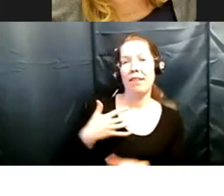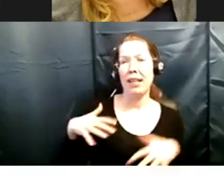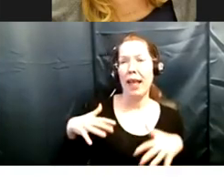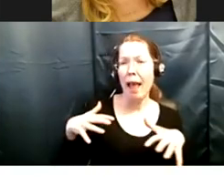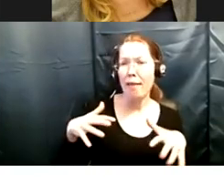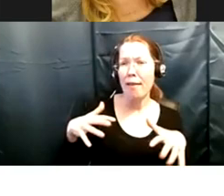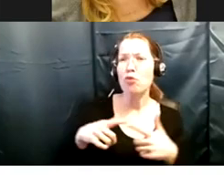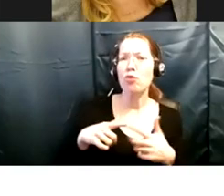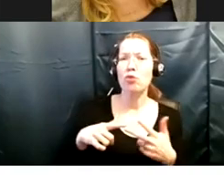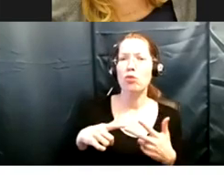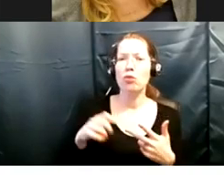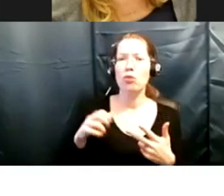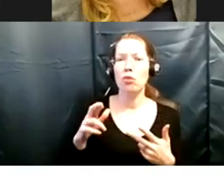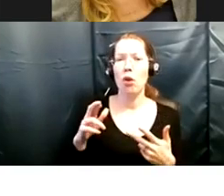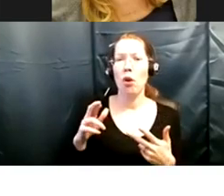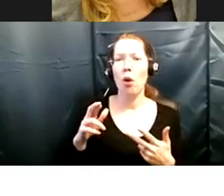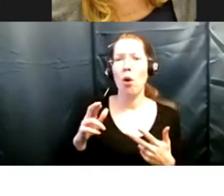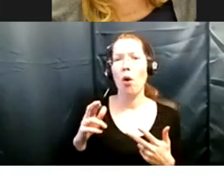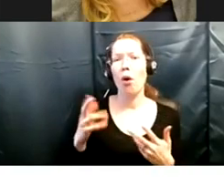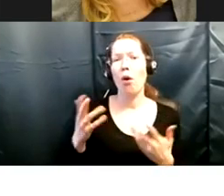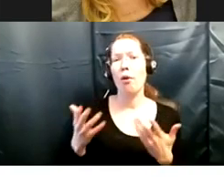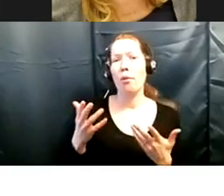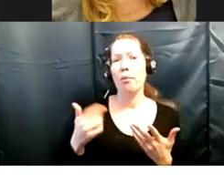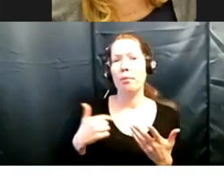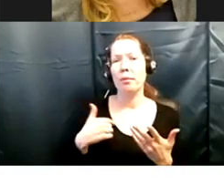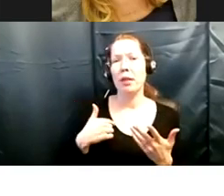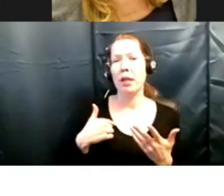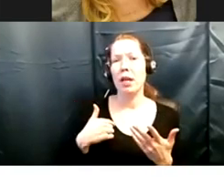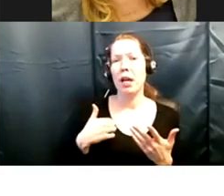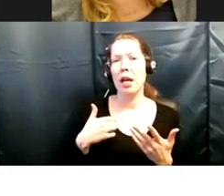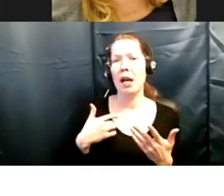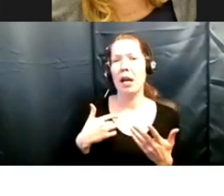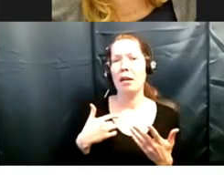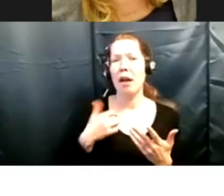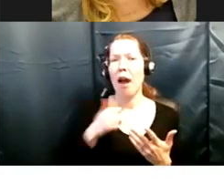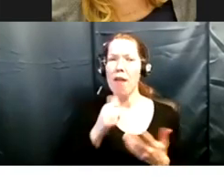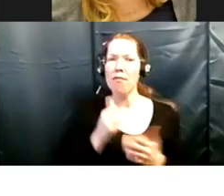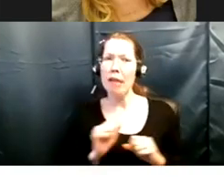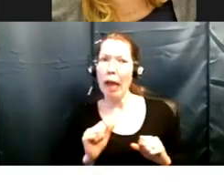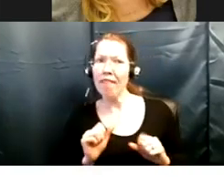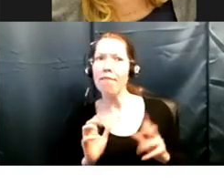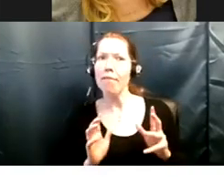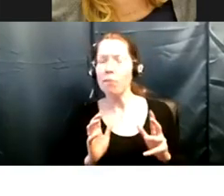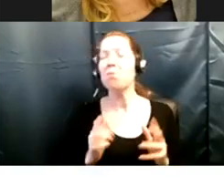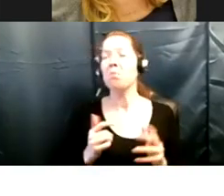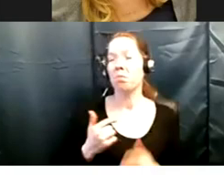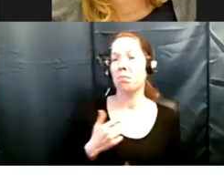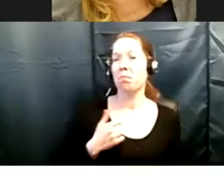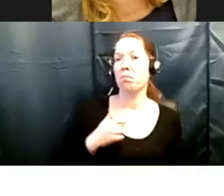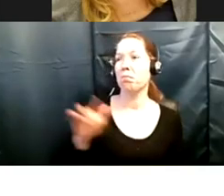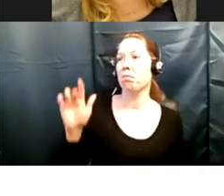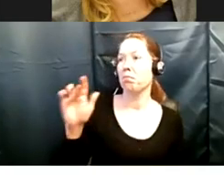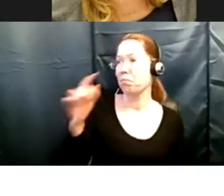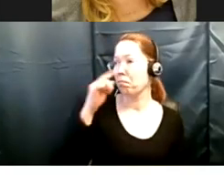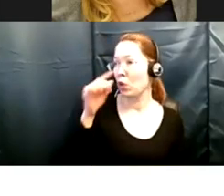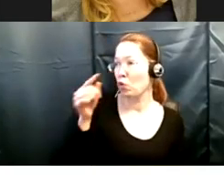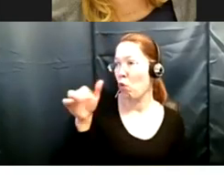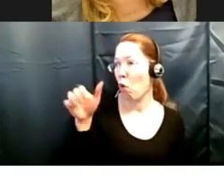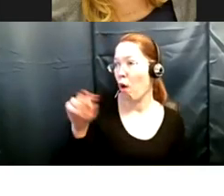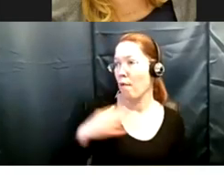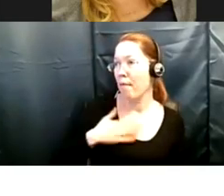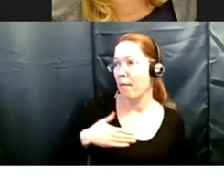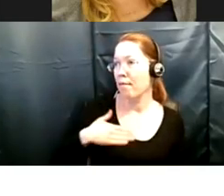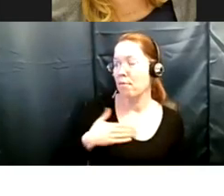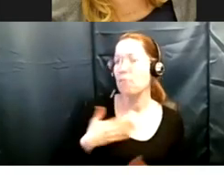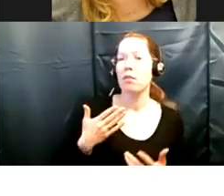I feel like unsafe, then I can ask them to turn it on and kind